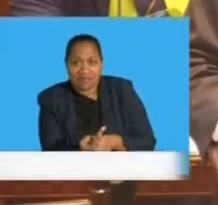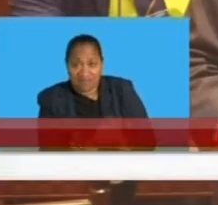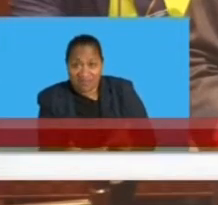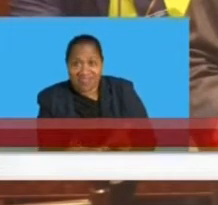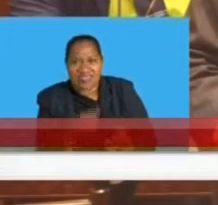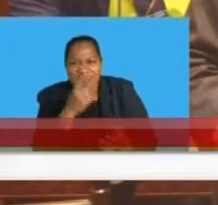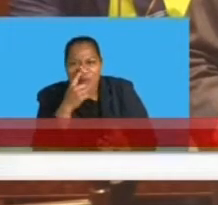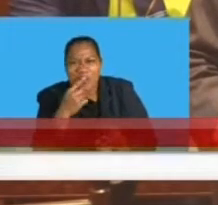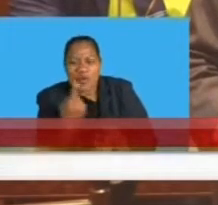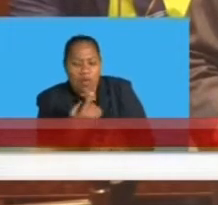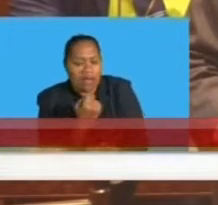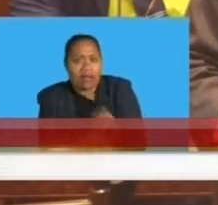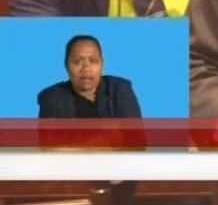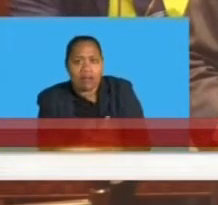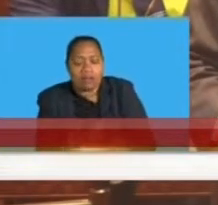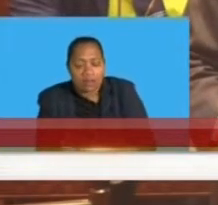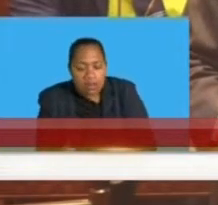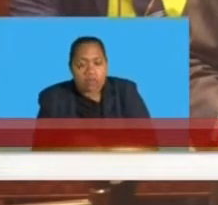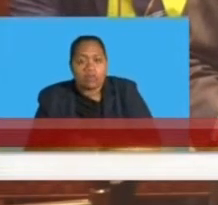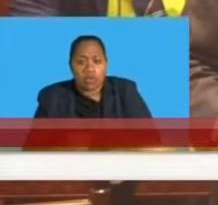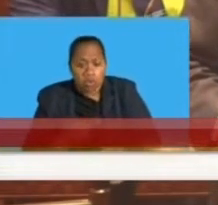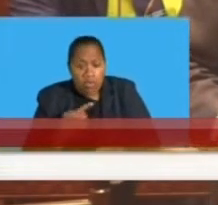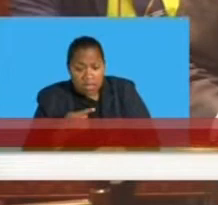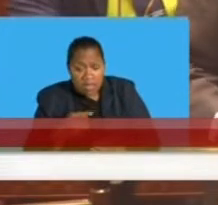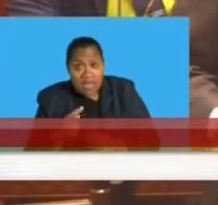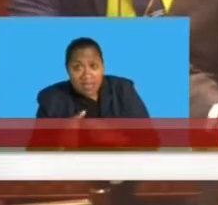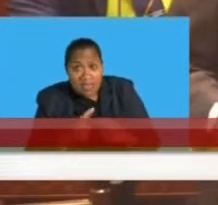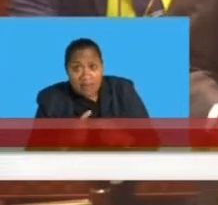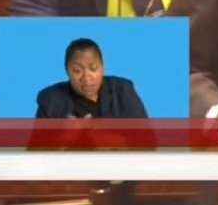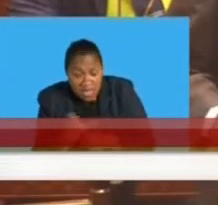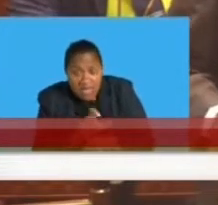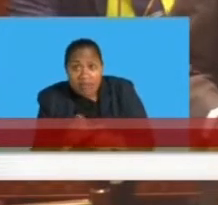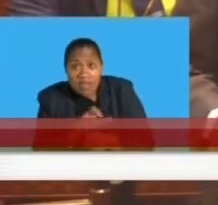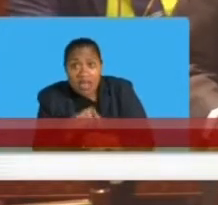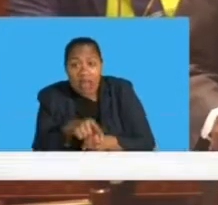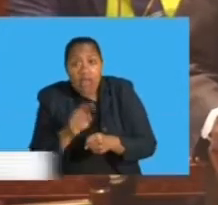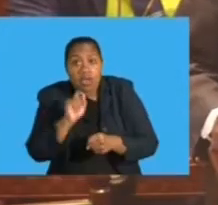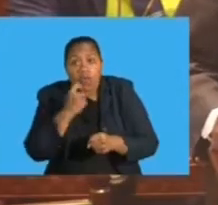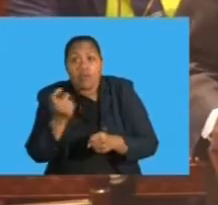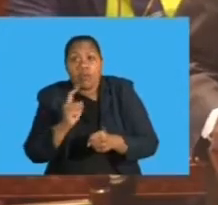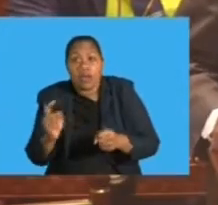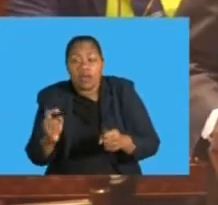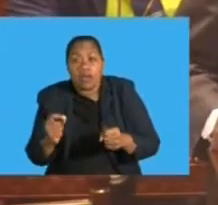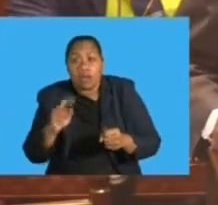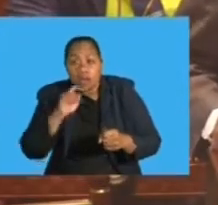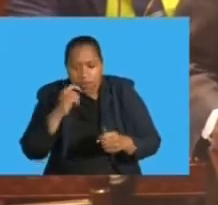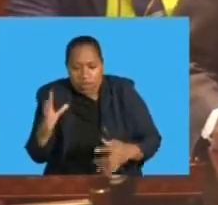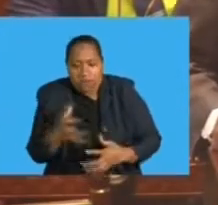pernicious chemicals have taken possession over them and all their faculties.